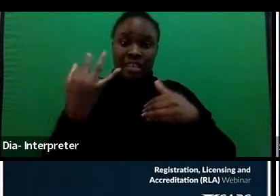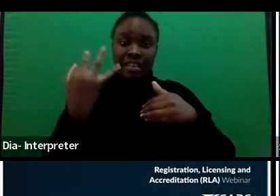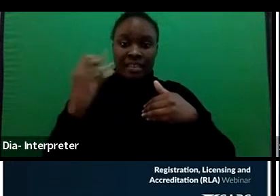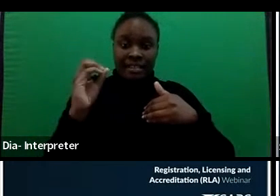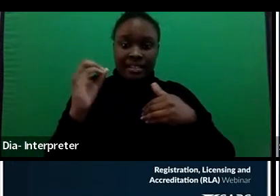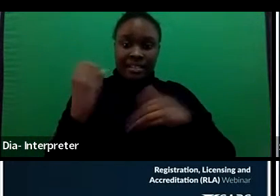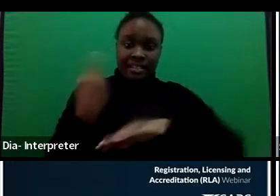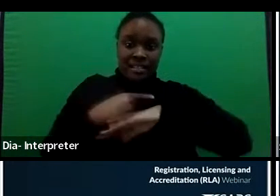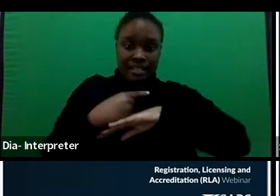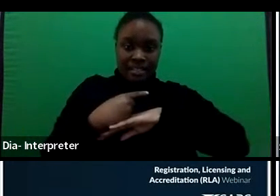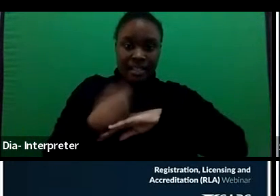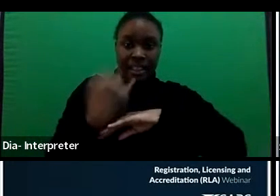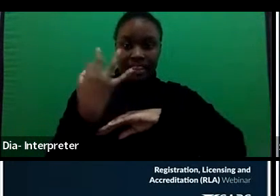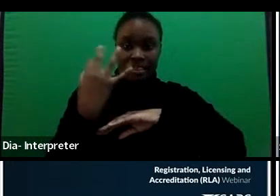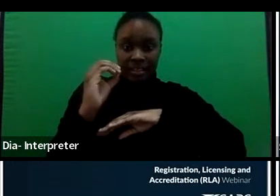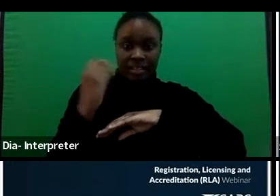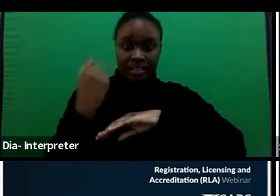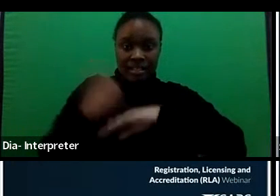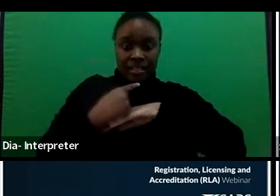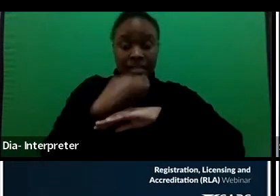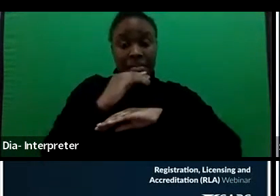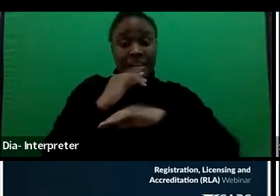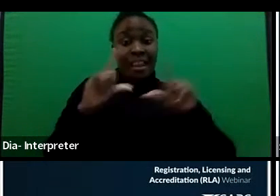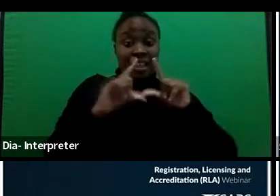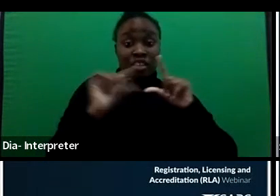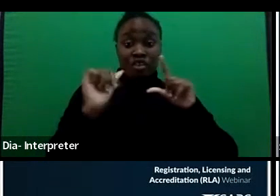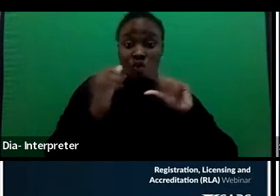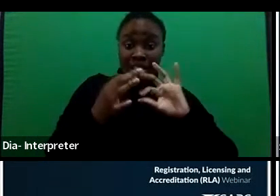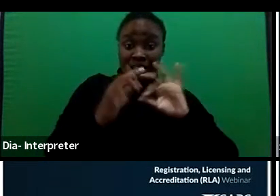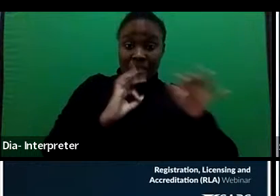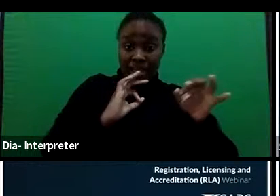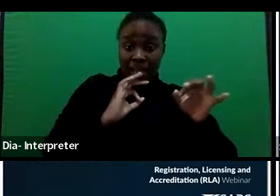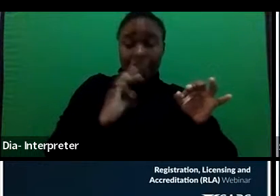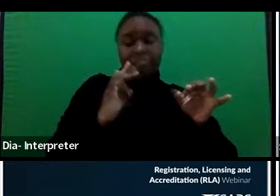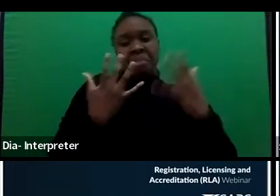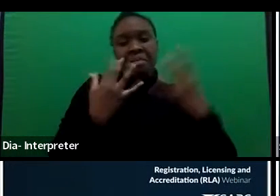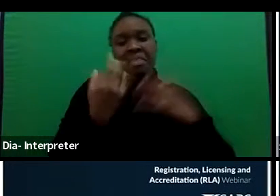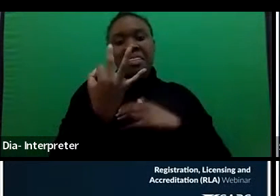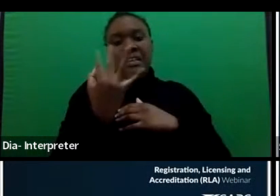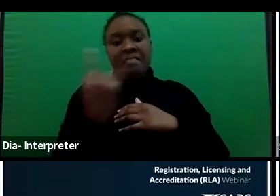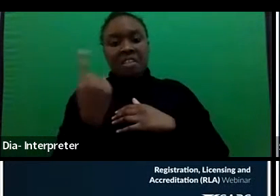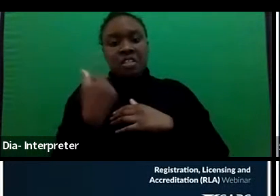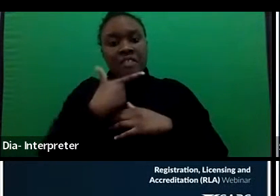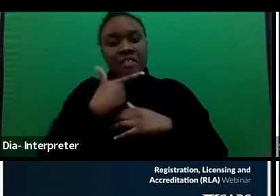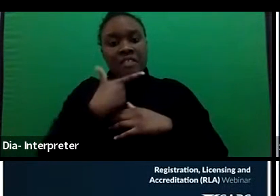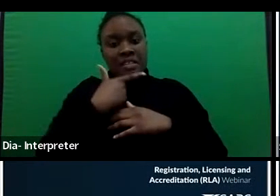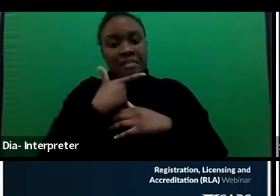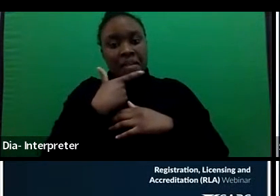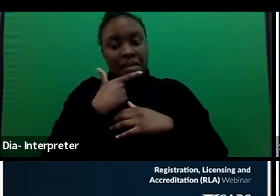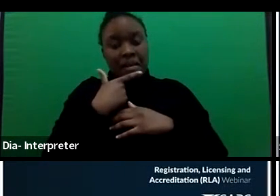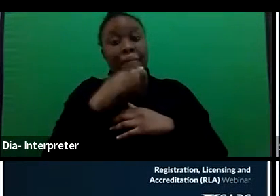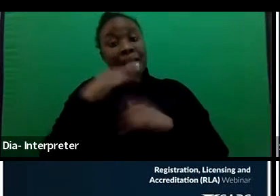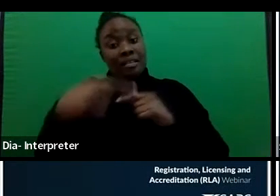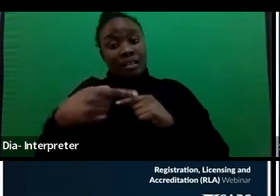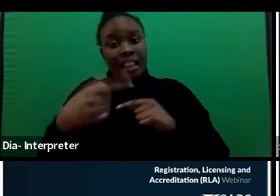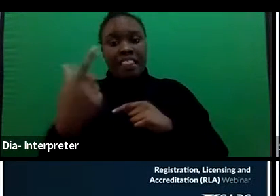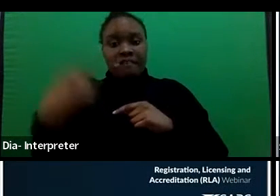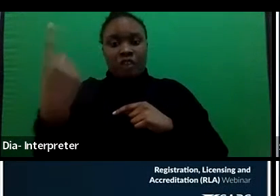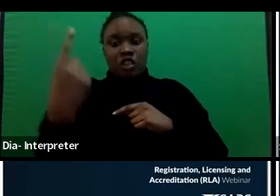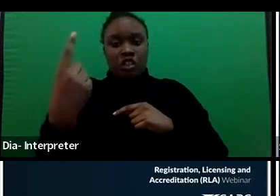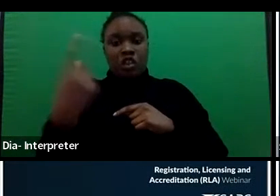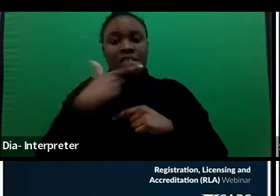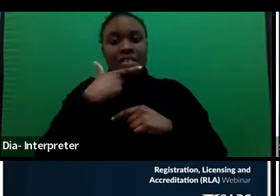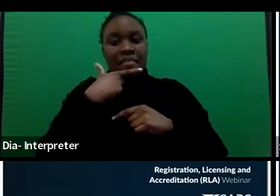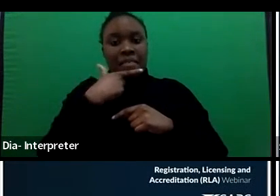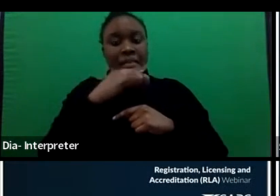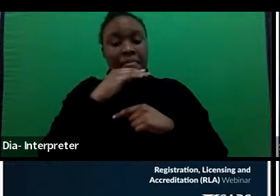the renewal period. So if a license expires on the 31st of December, by 1st of December, that client type will